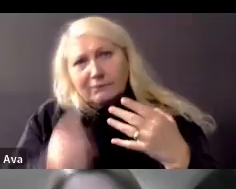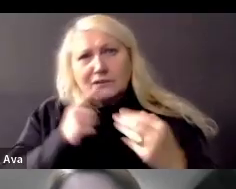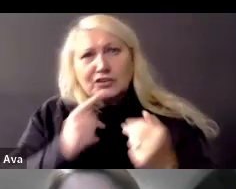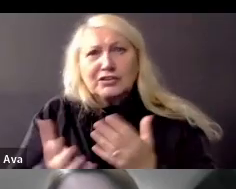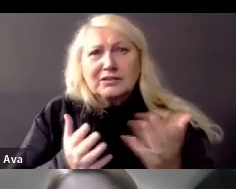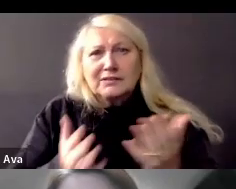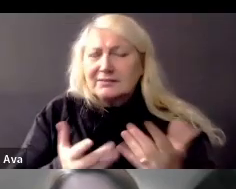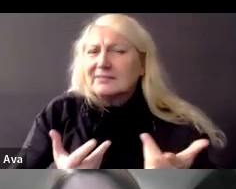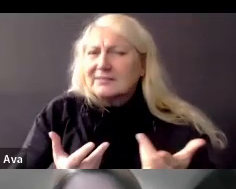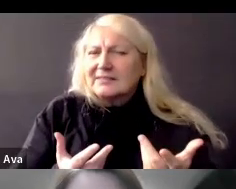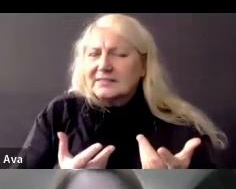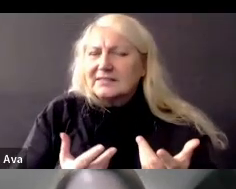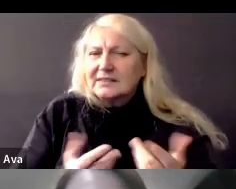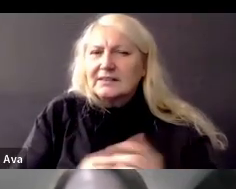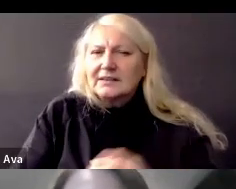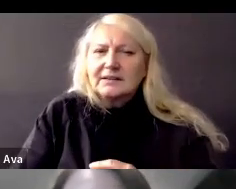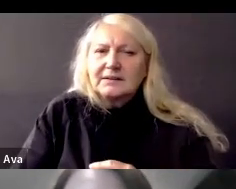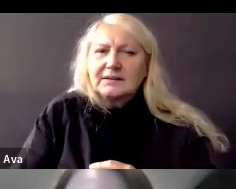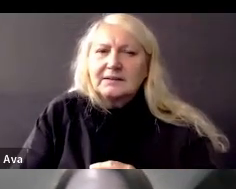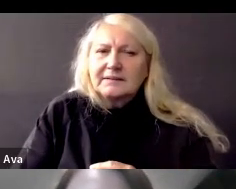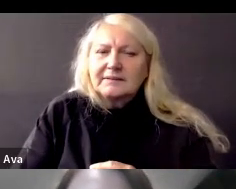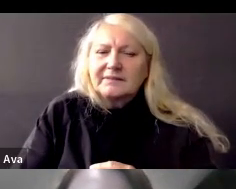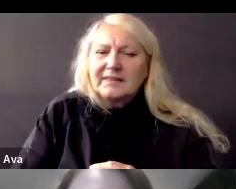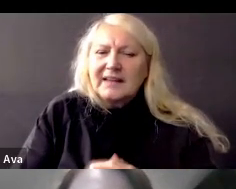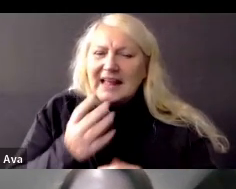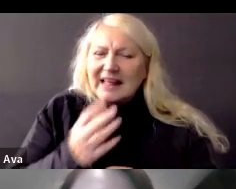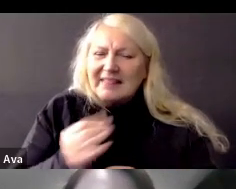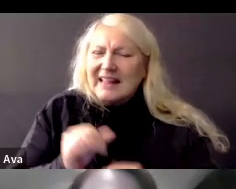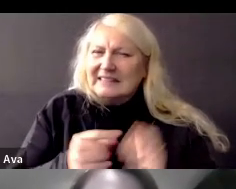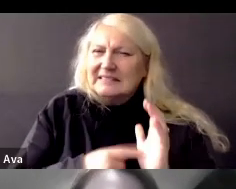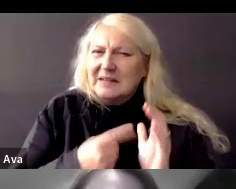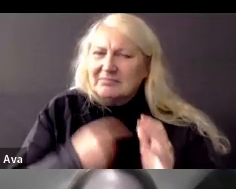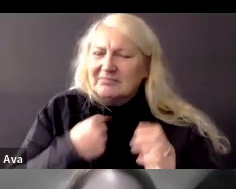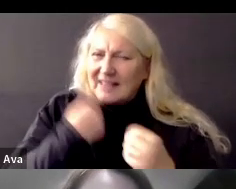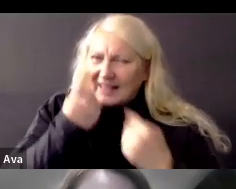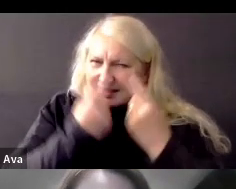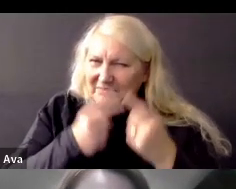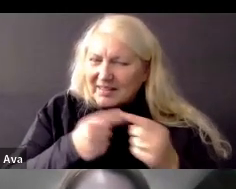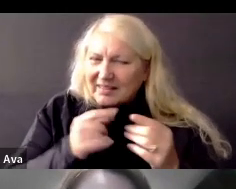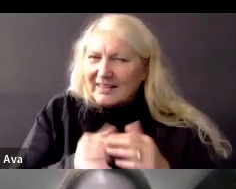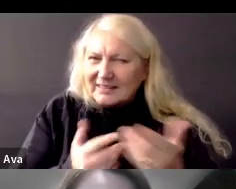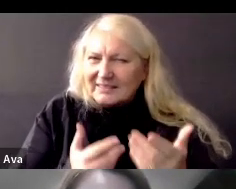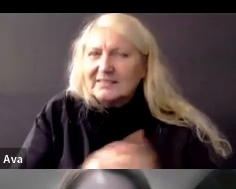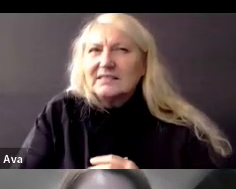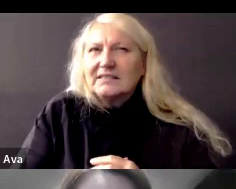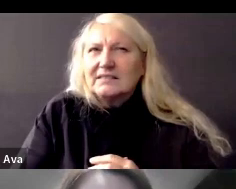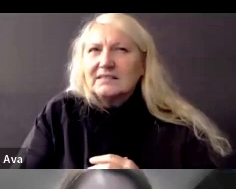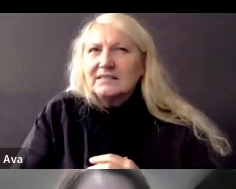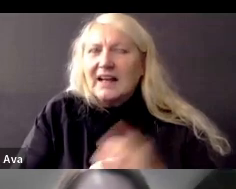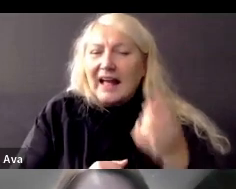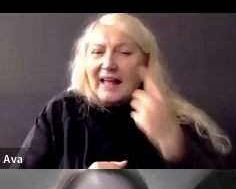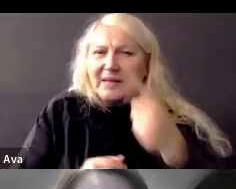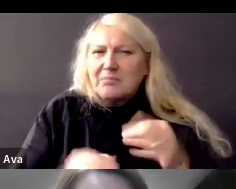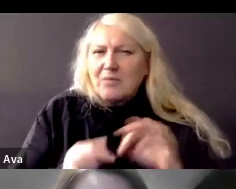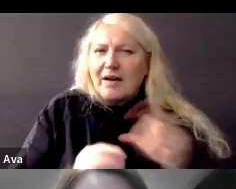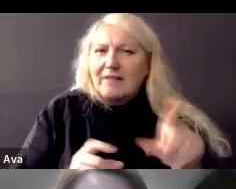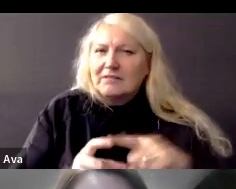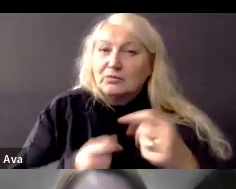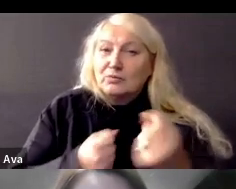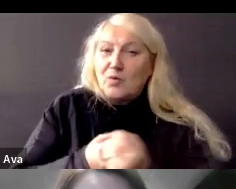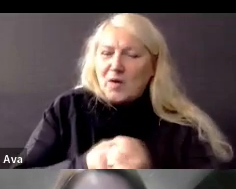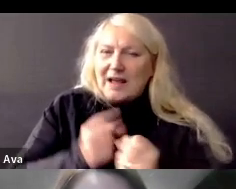think about. I think they thought it was just for supported homes,